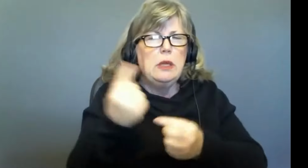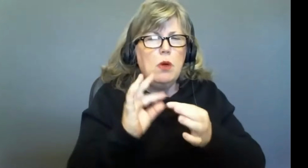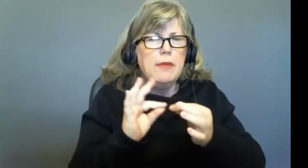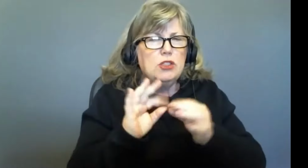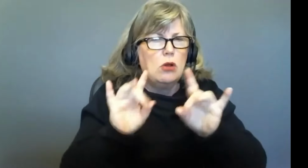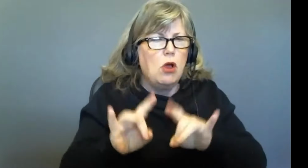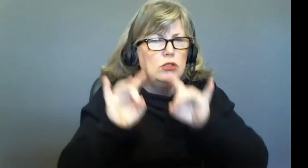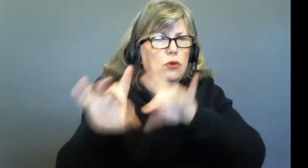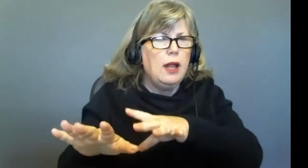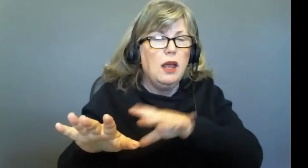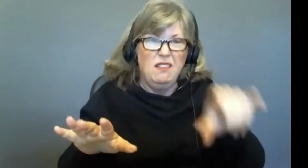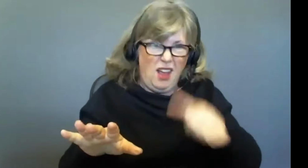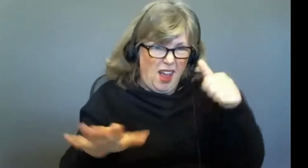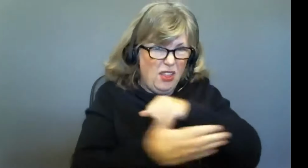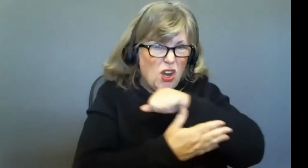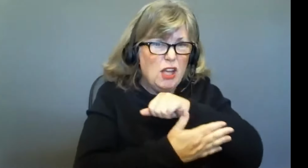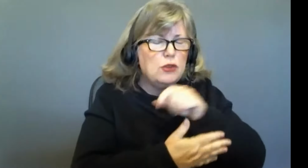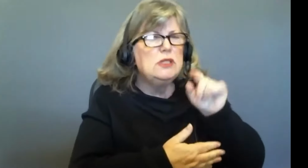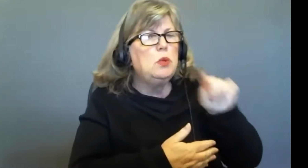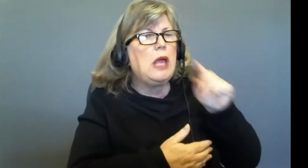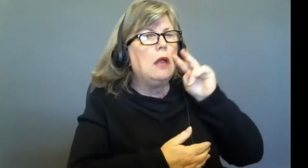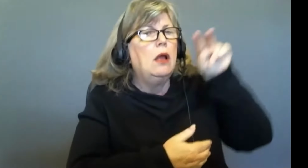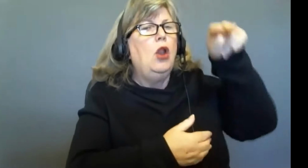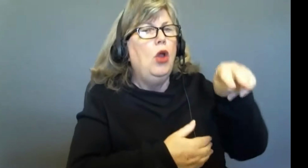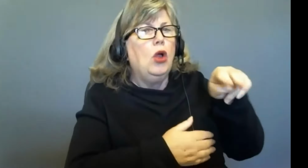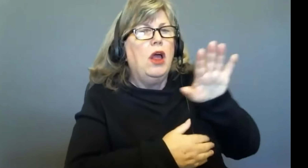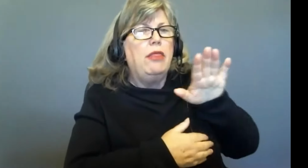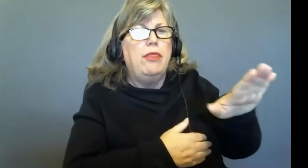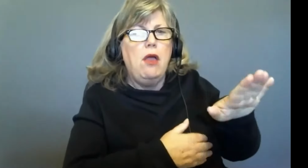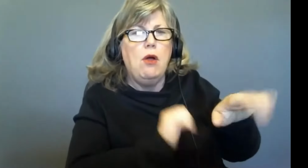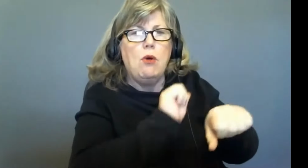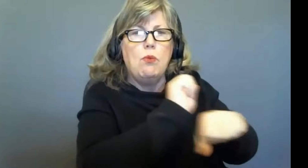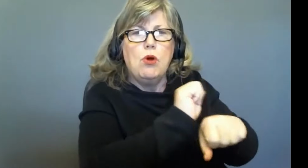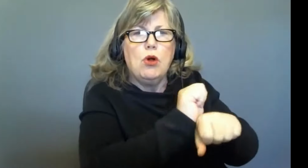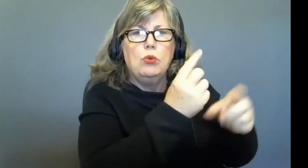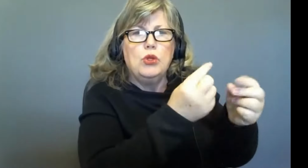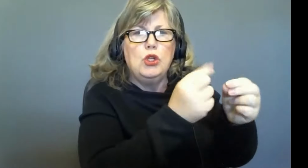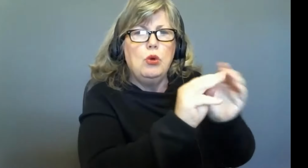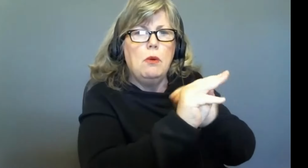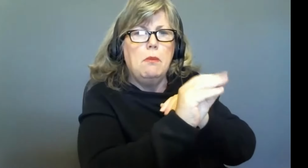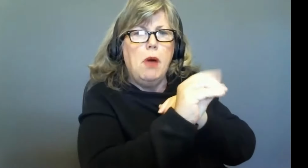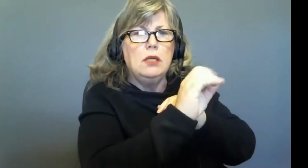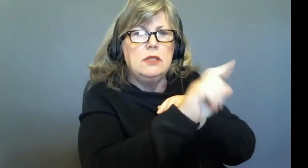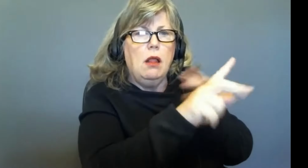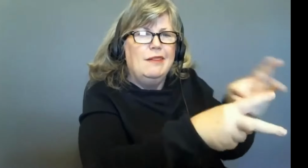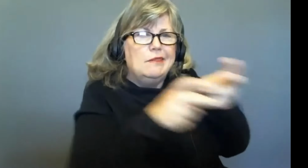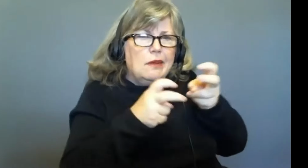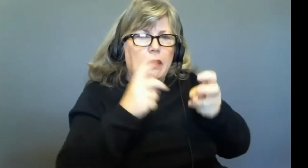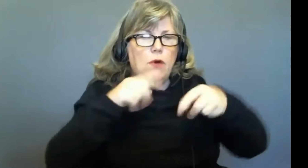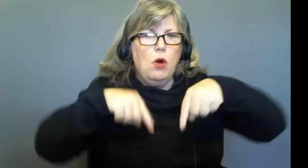countries that we could call upon to use their models in the work that we're doing in Canada? There